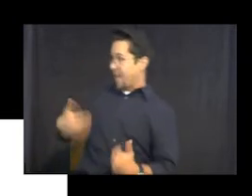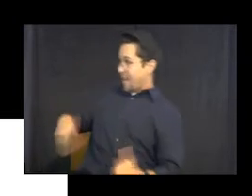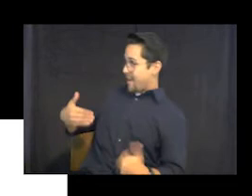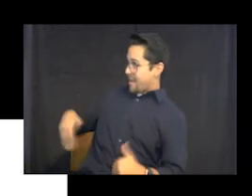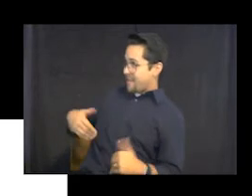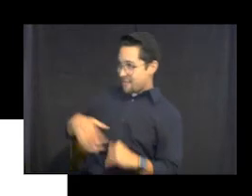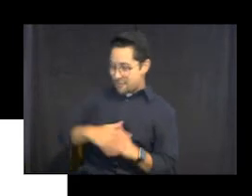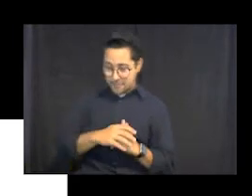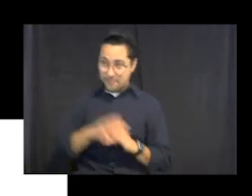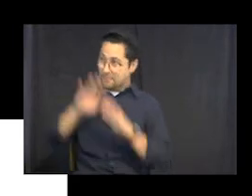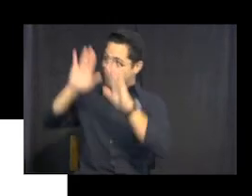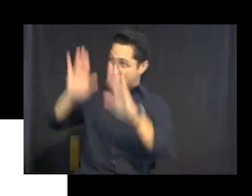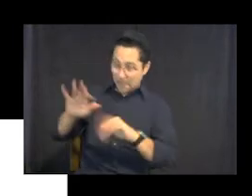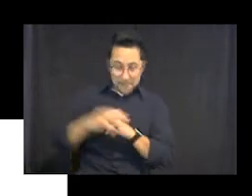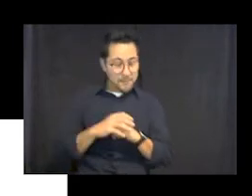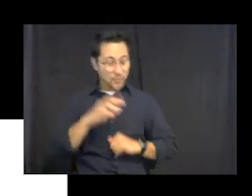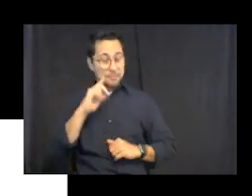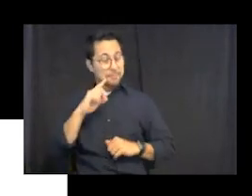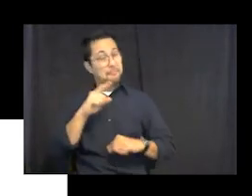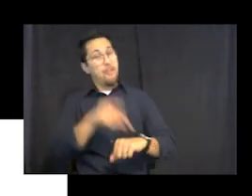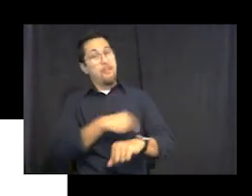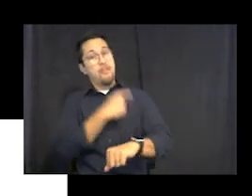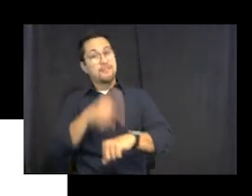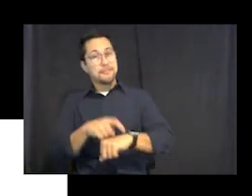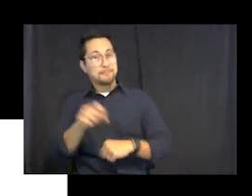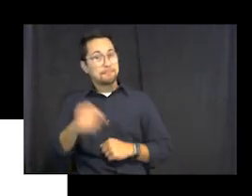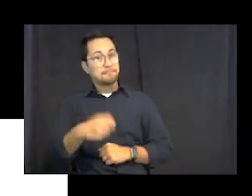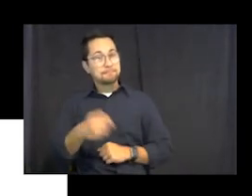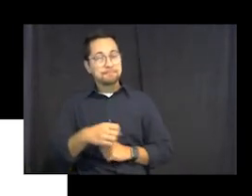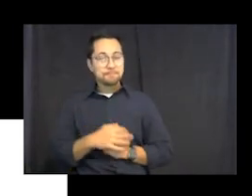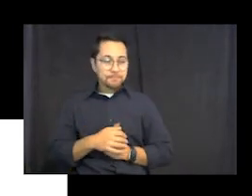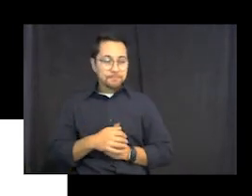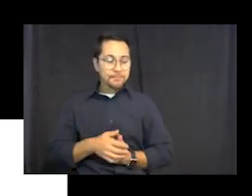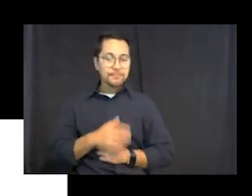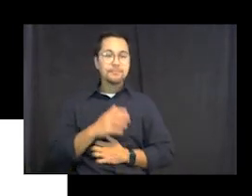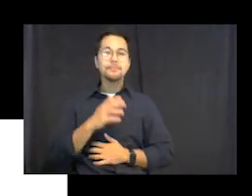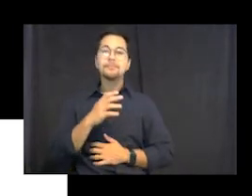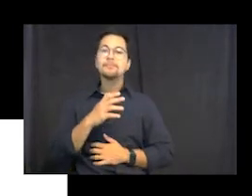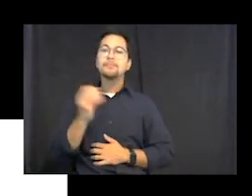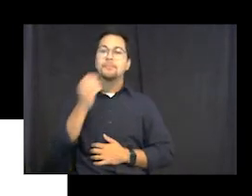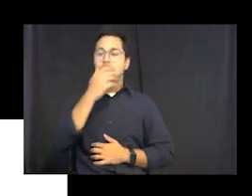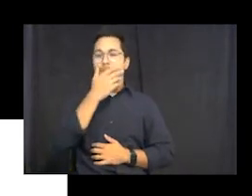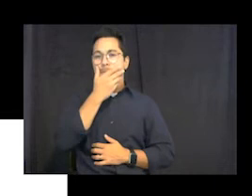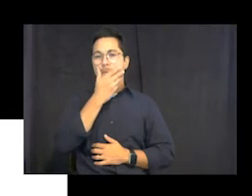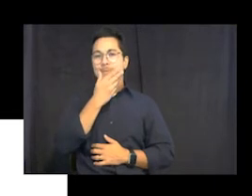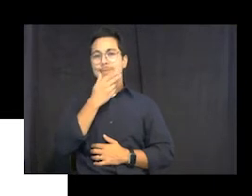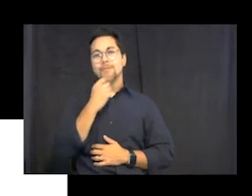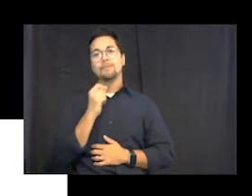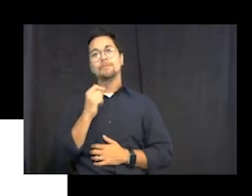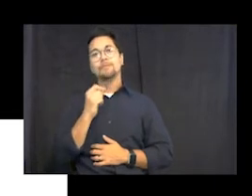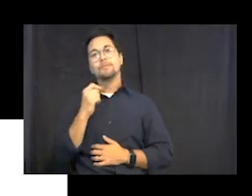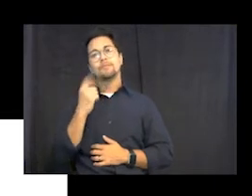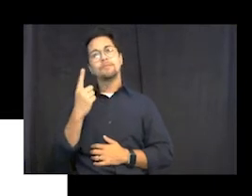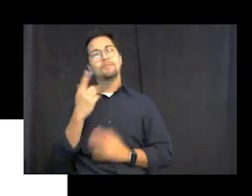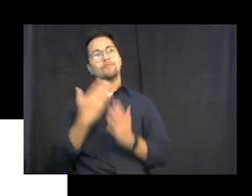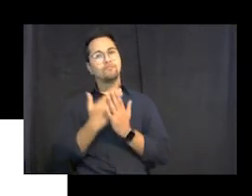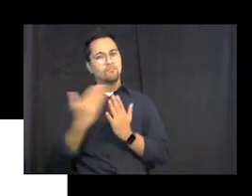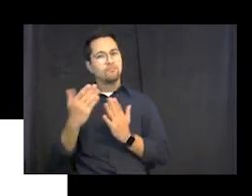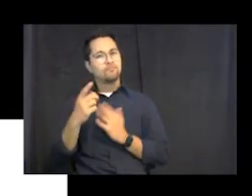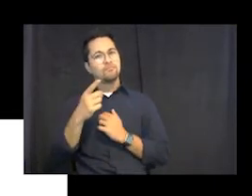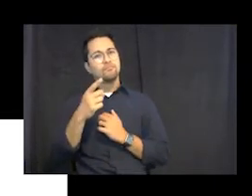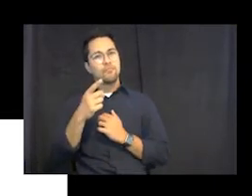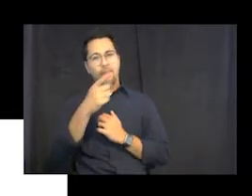it's been a long time. And one of the things that